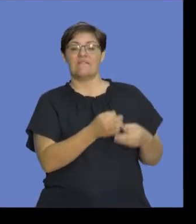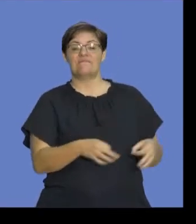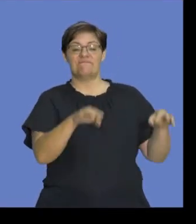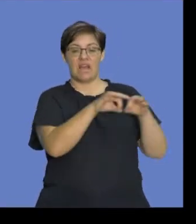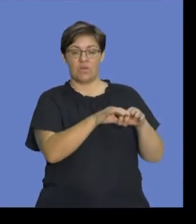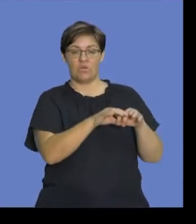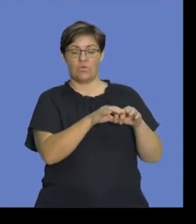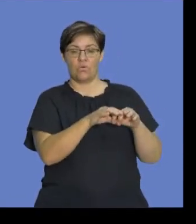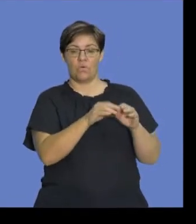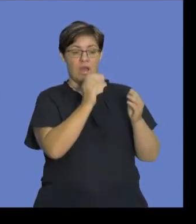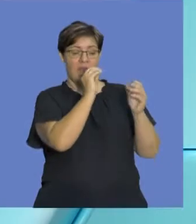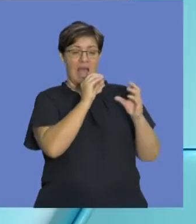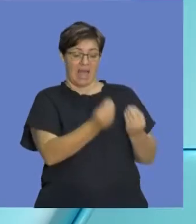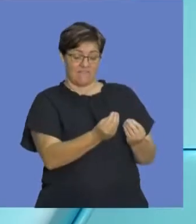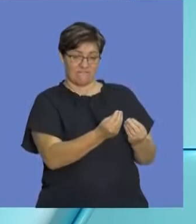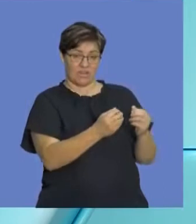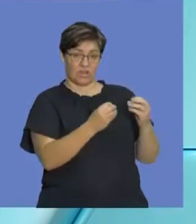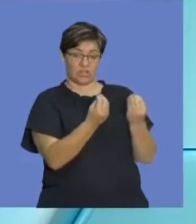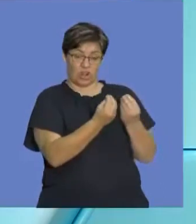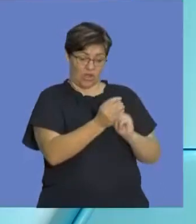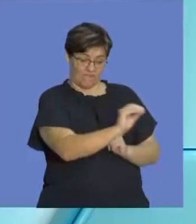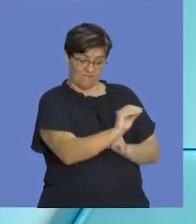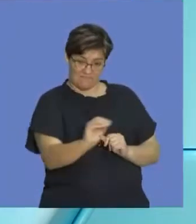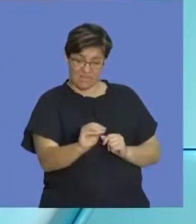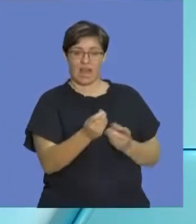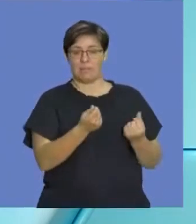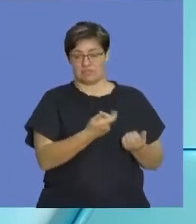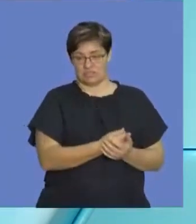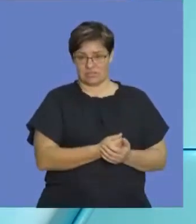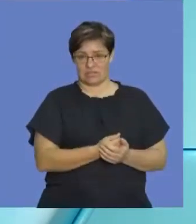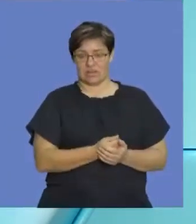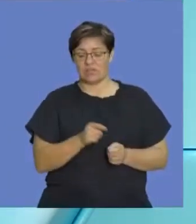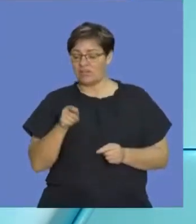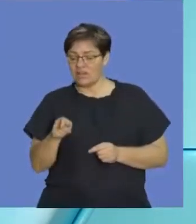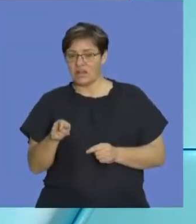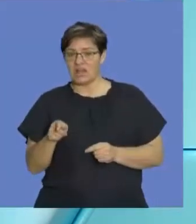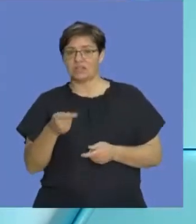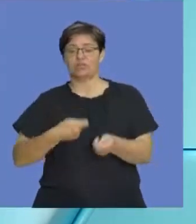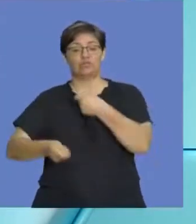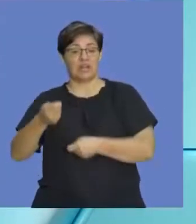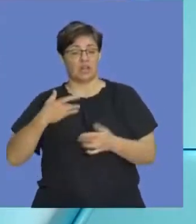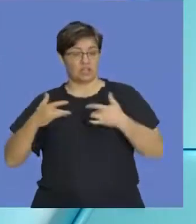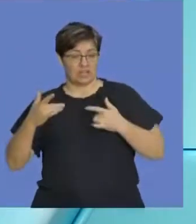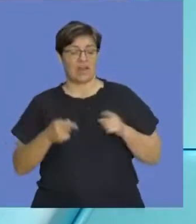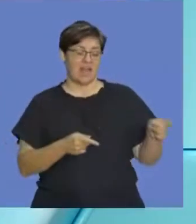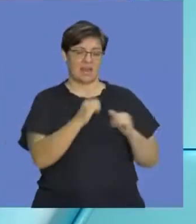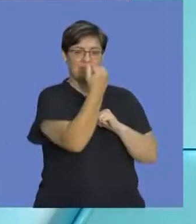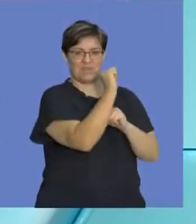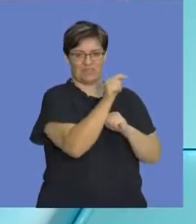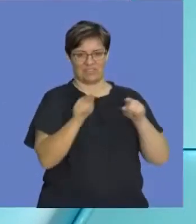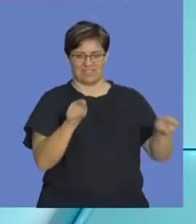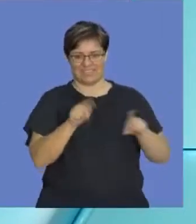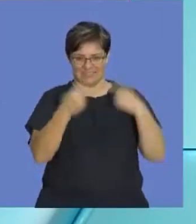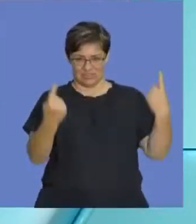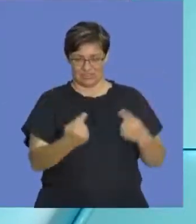your inventory. Now that is primarily the difference between a trading concern and a